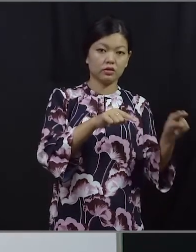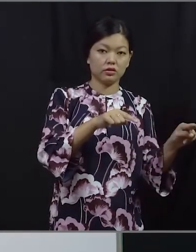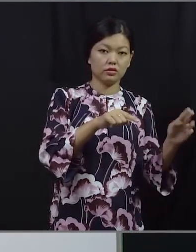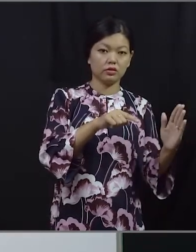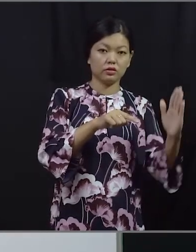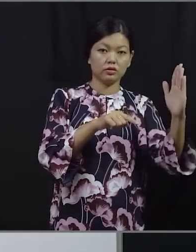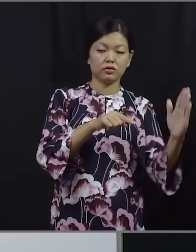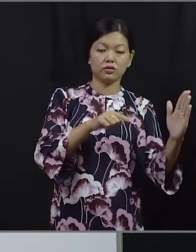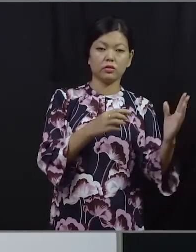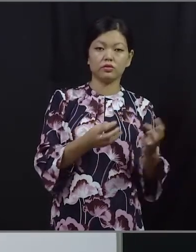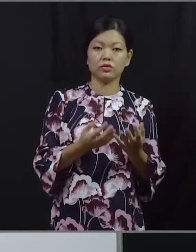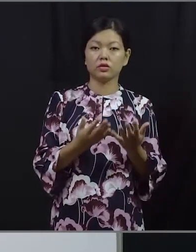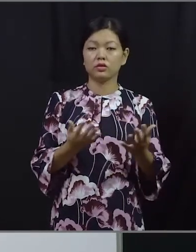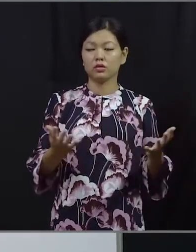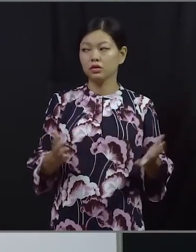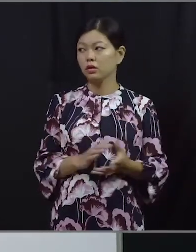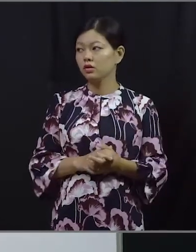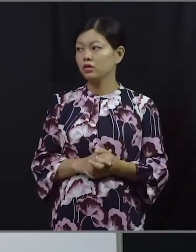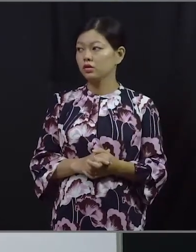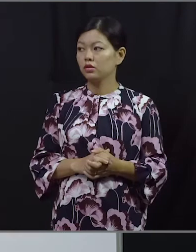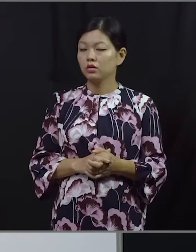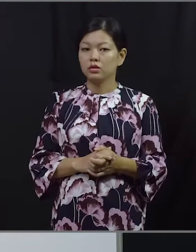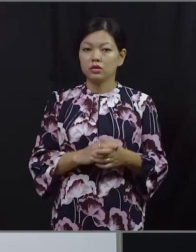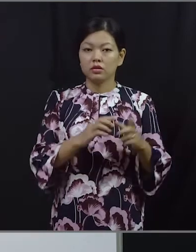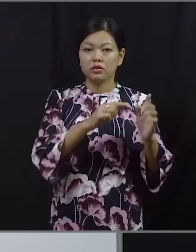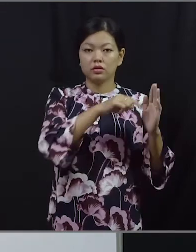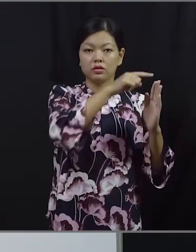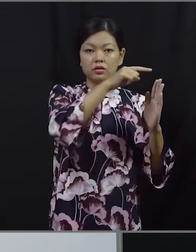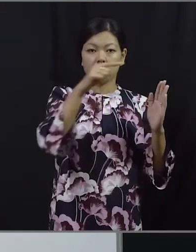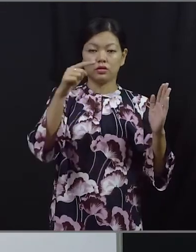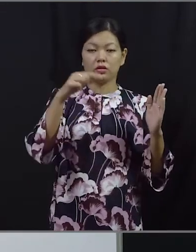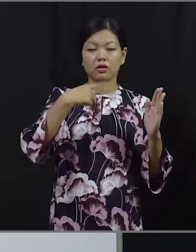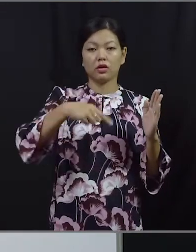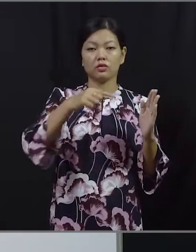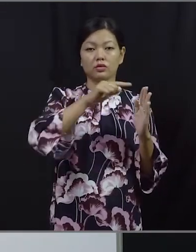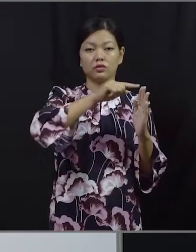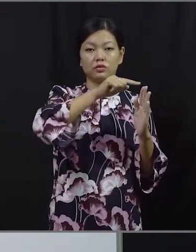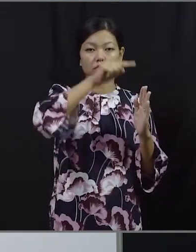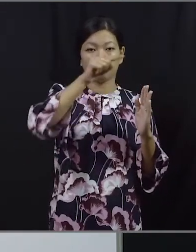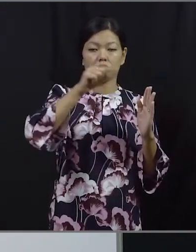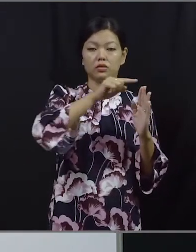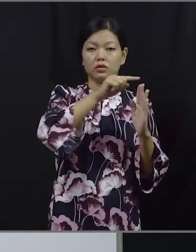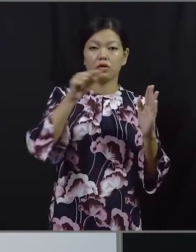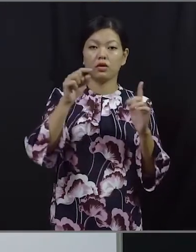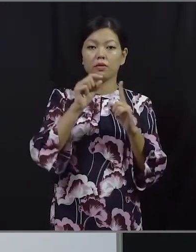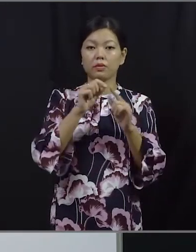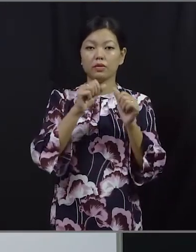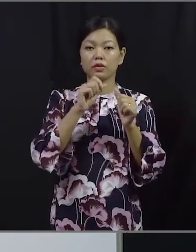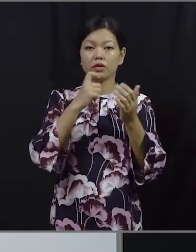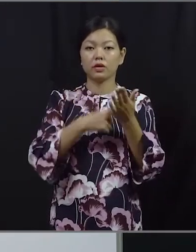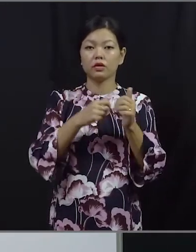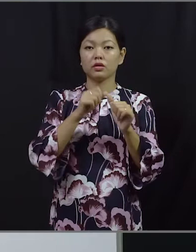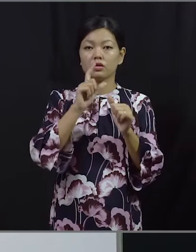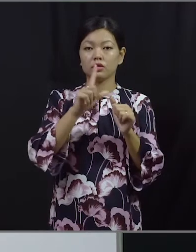is the ray parallel to the principal axis. So, it will passes through the focus. I hope it is clear.